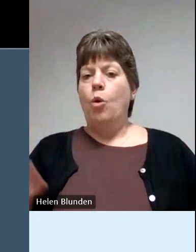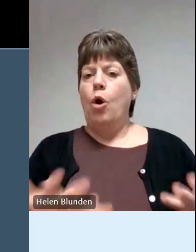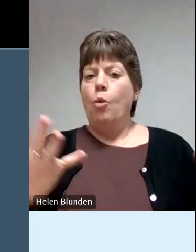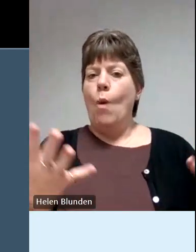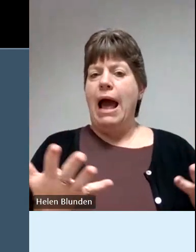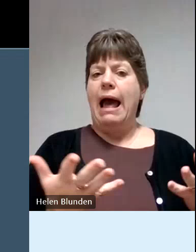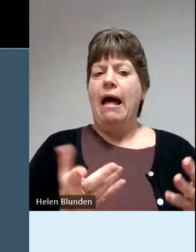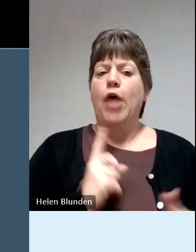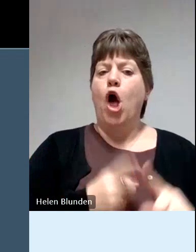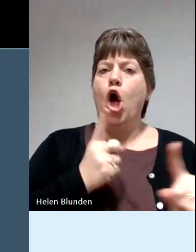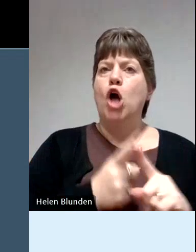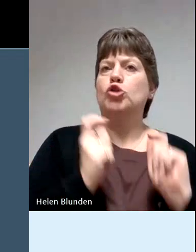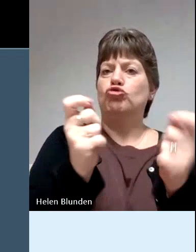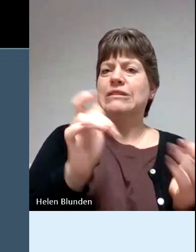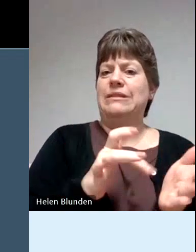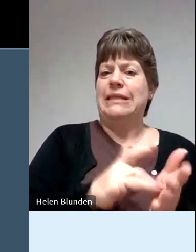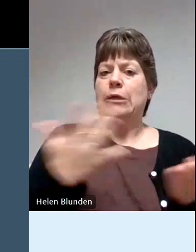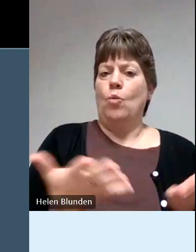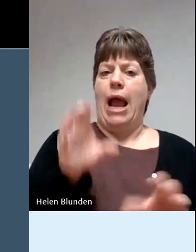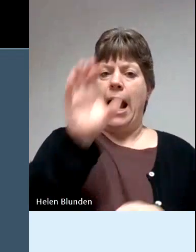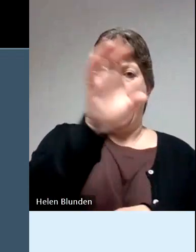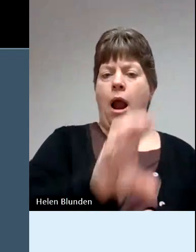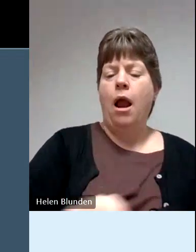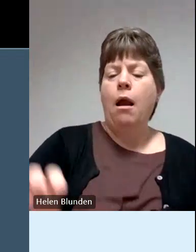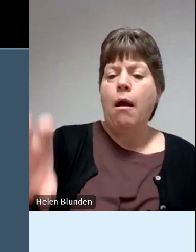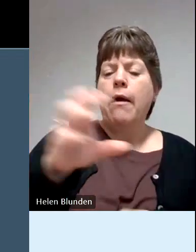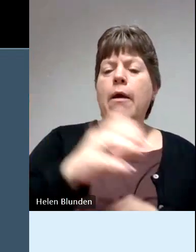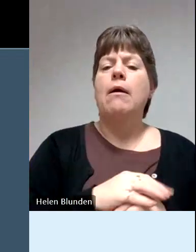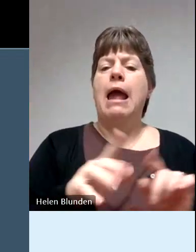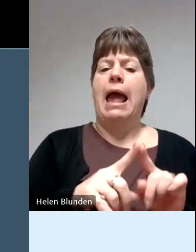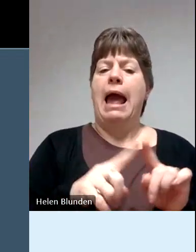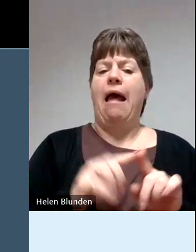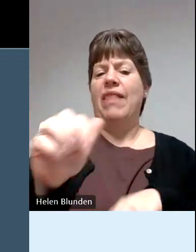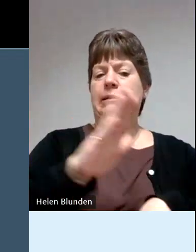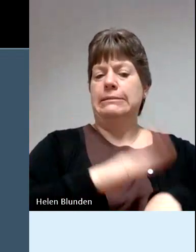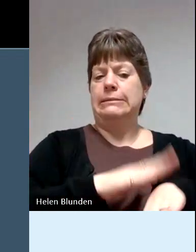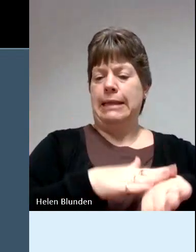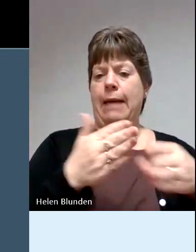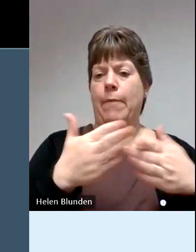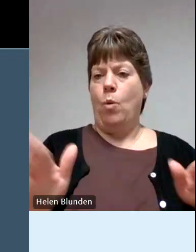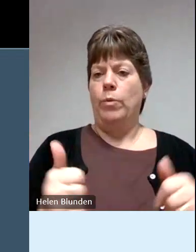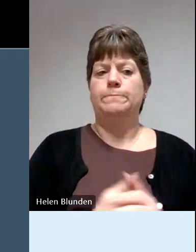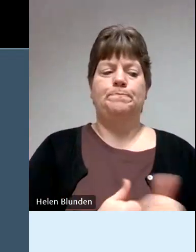urgent treatment centres are located and the hours that they're open.